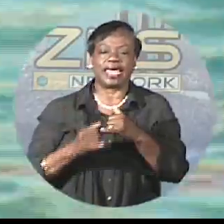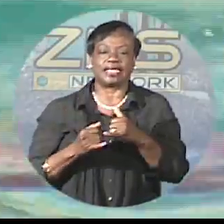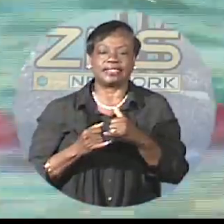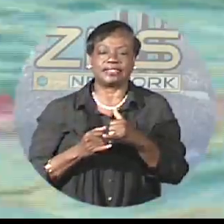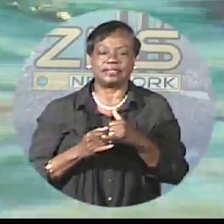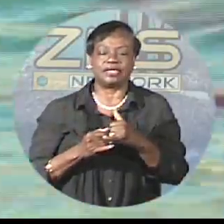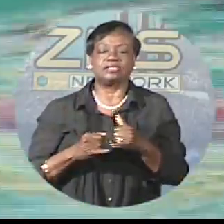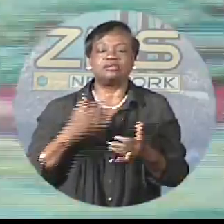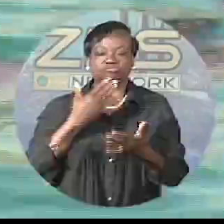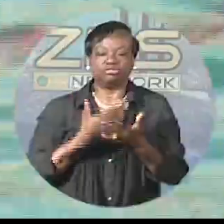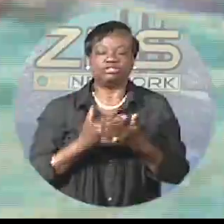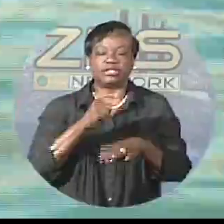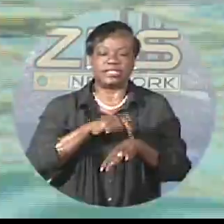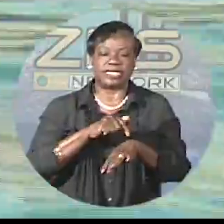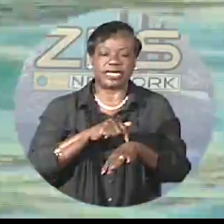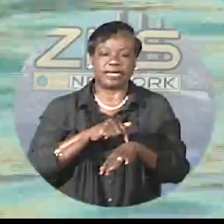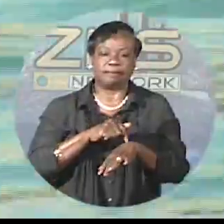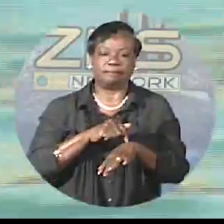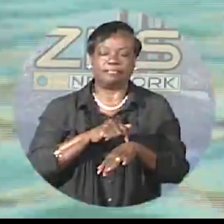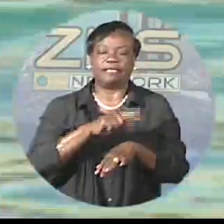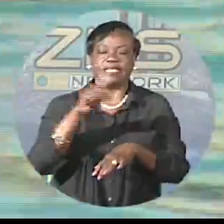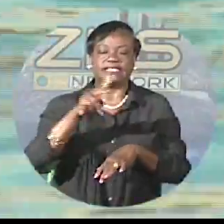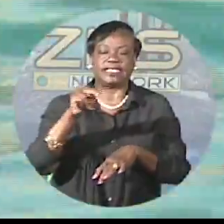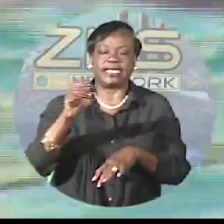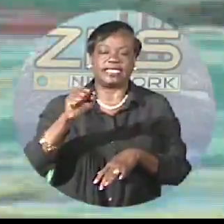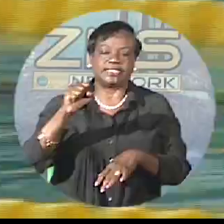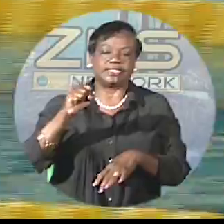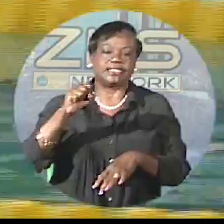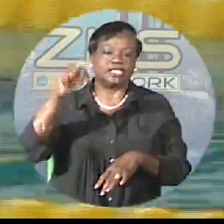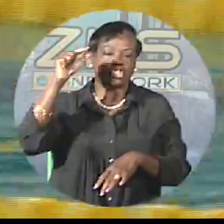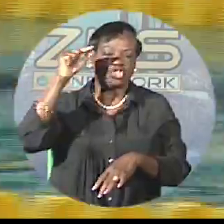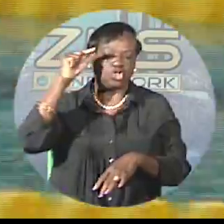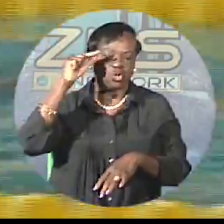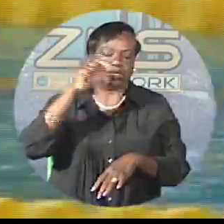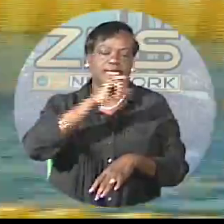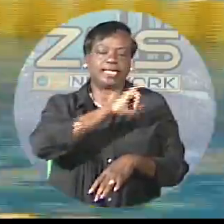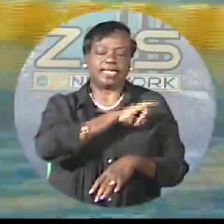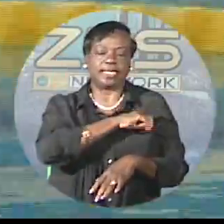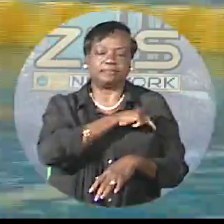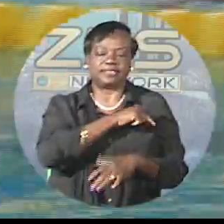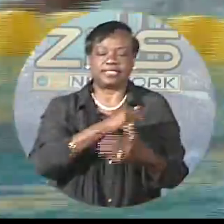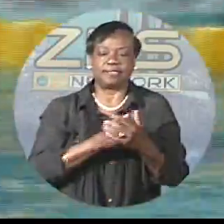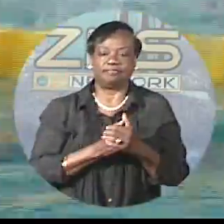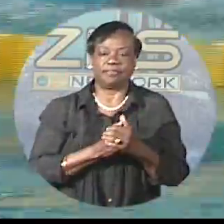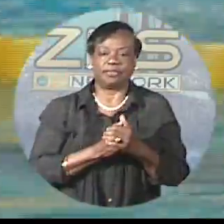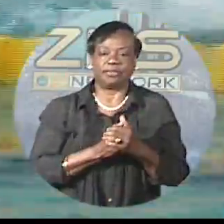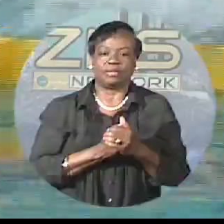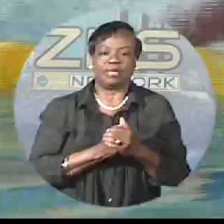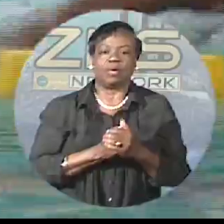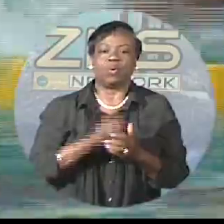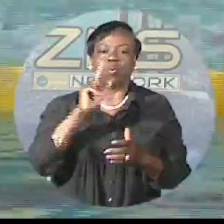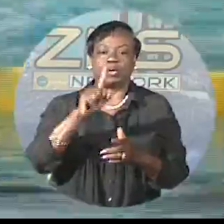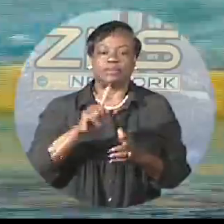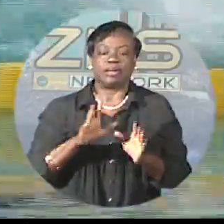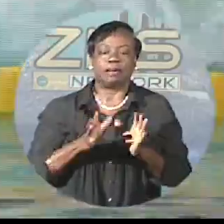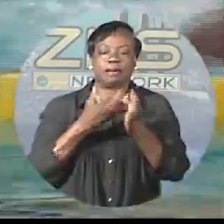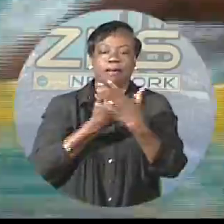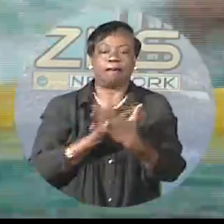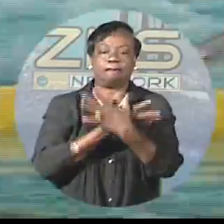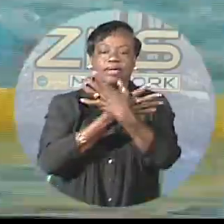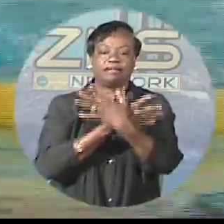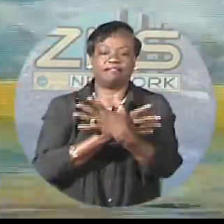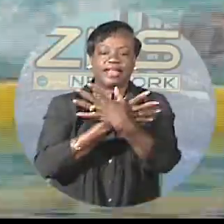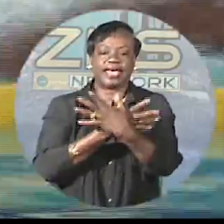it's a pretty good time. Reporting for ZNS Total Sports, I am Julian Gibson. The 100-meter butterfly also on the schedule last night. In